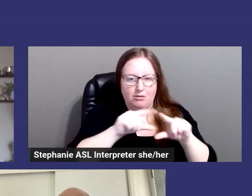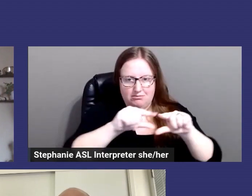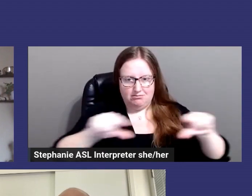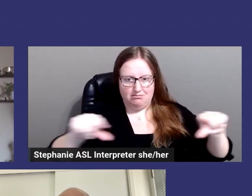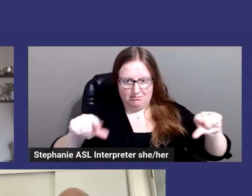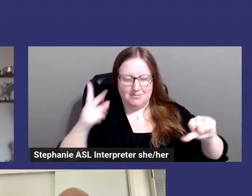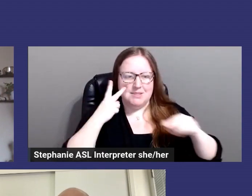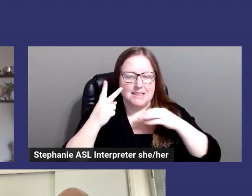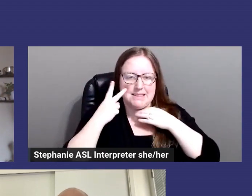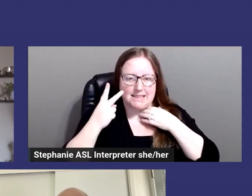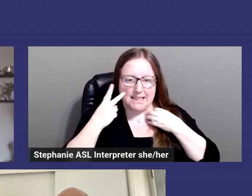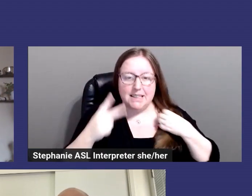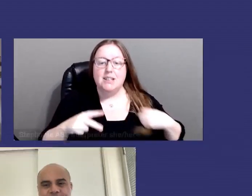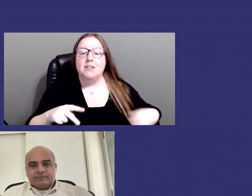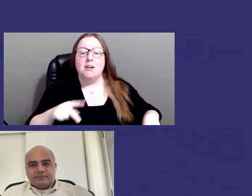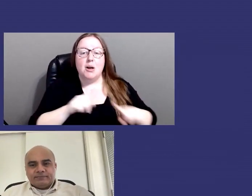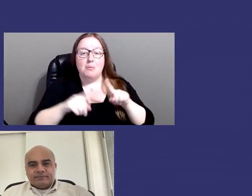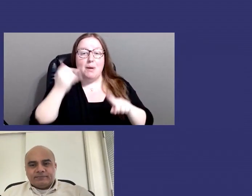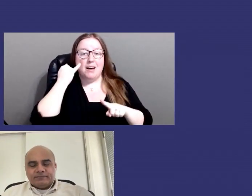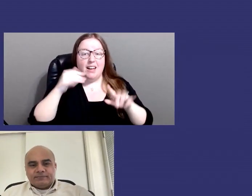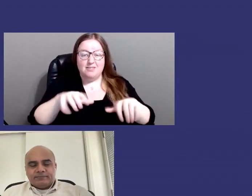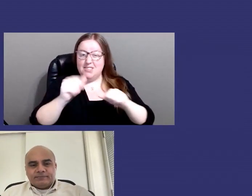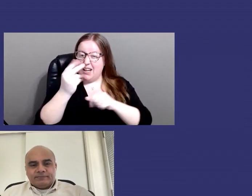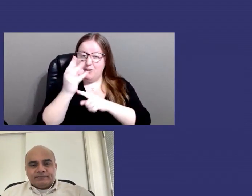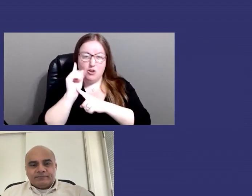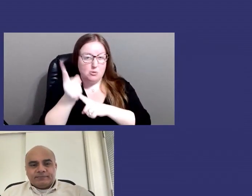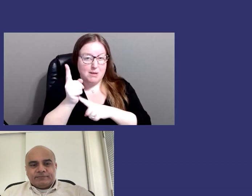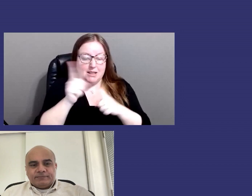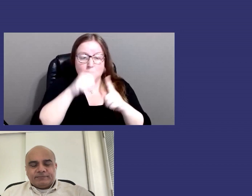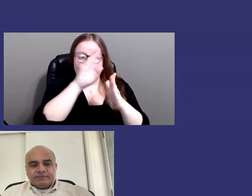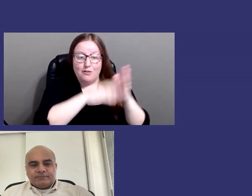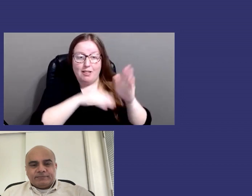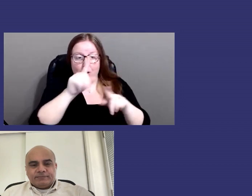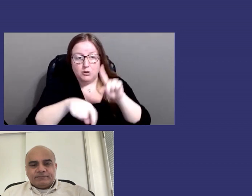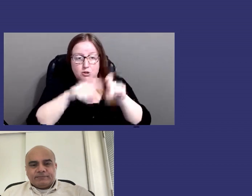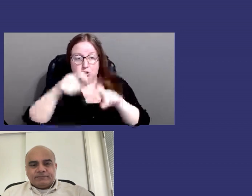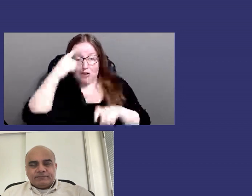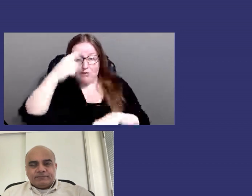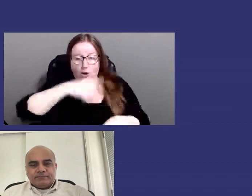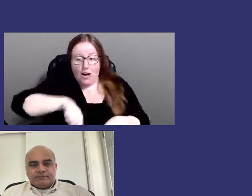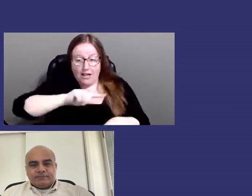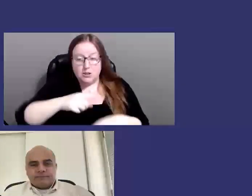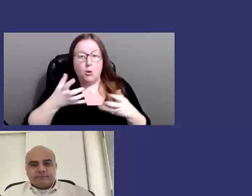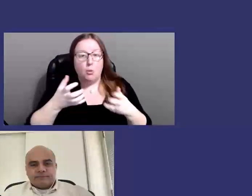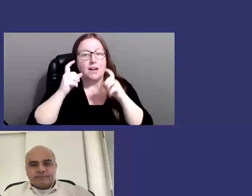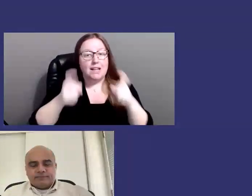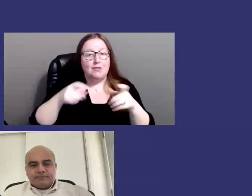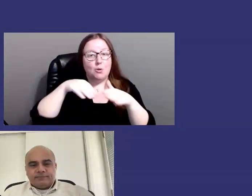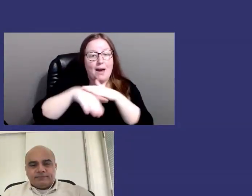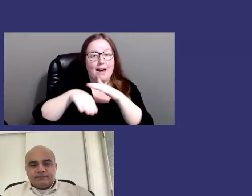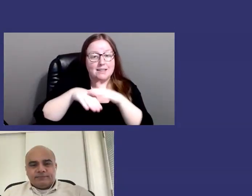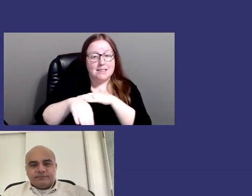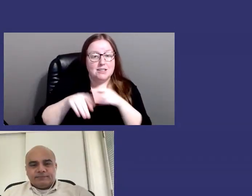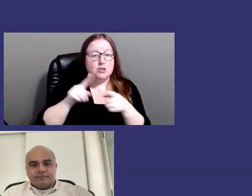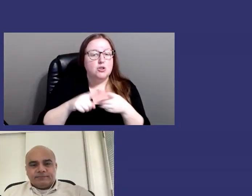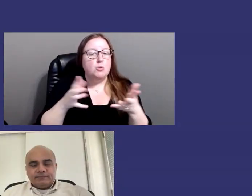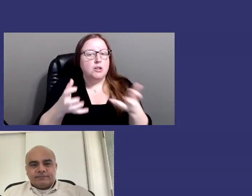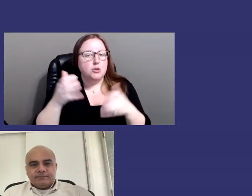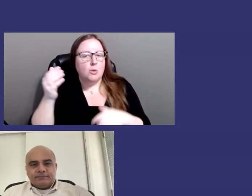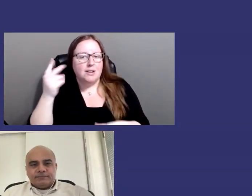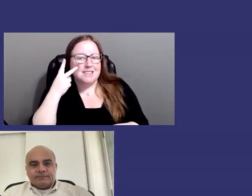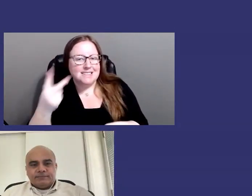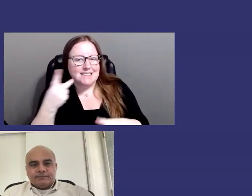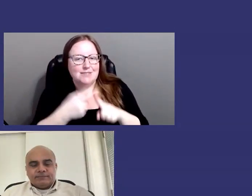second. But if you can take just a few minutes to fill out the survey for us, we'd love to give you access to what you want to hear